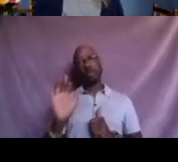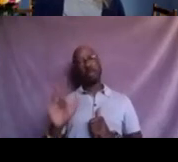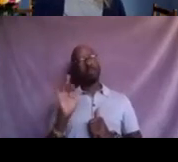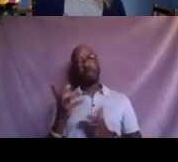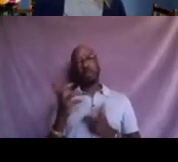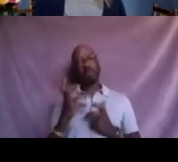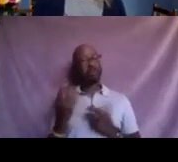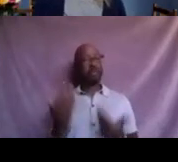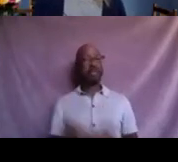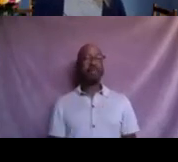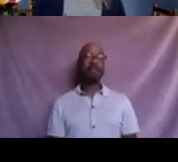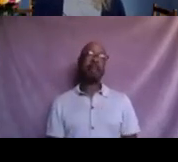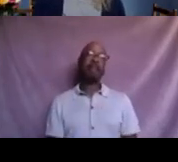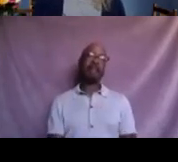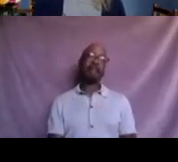on